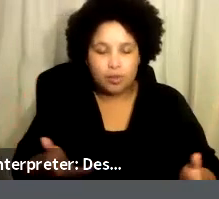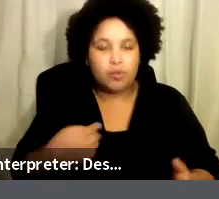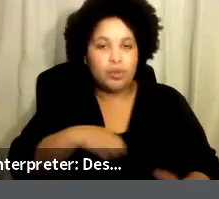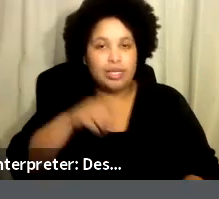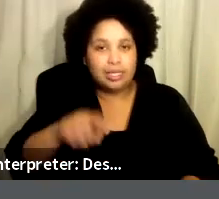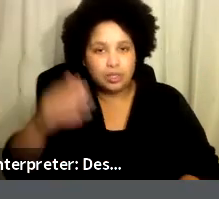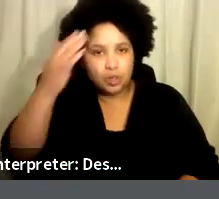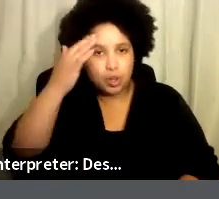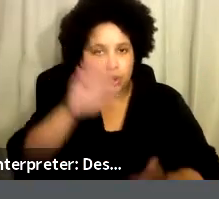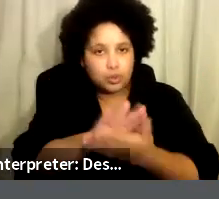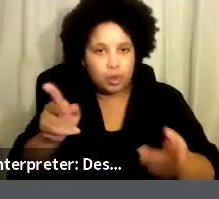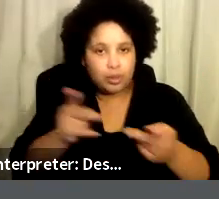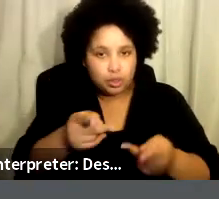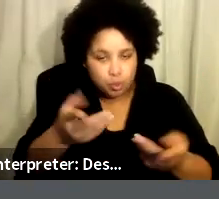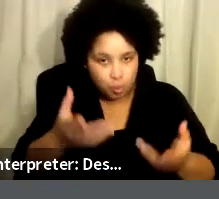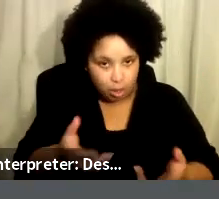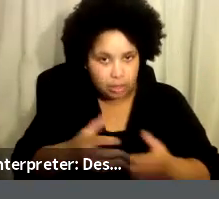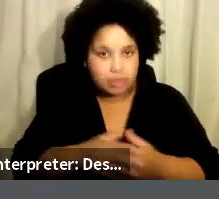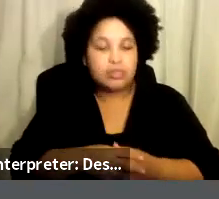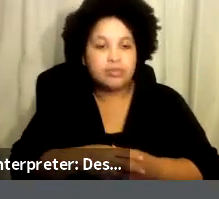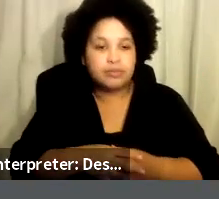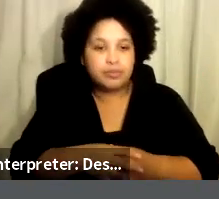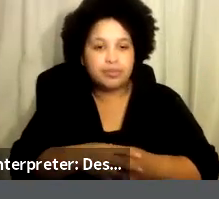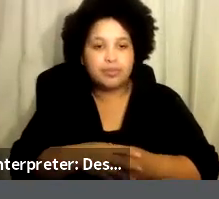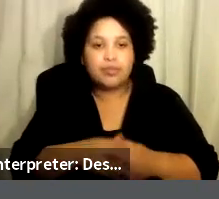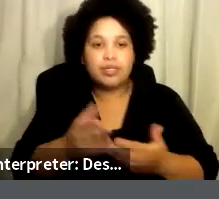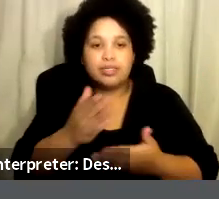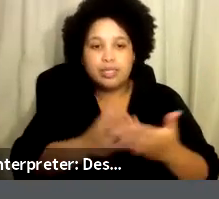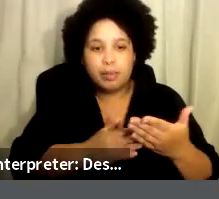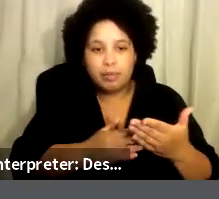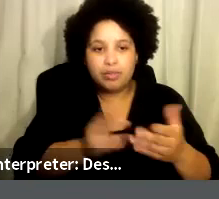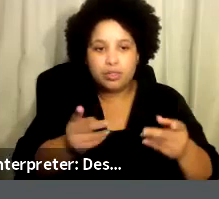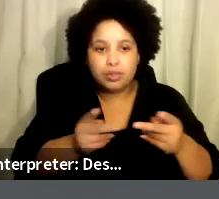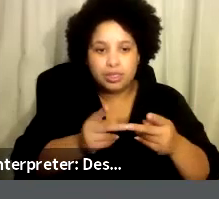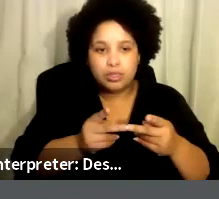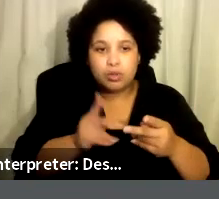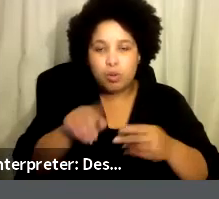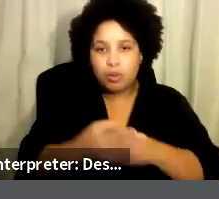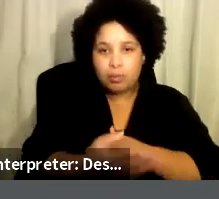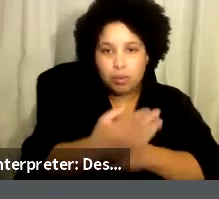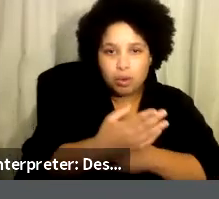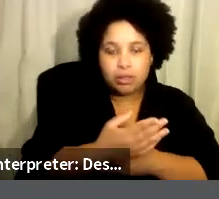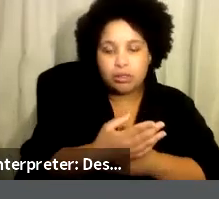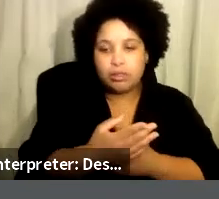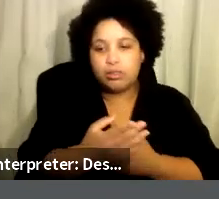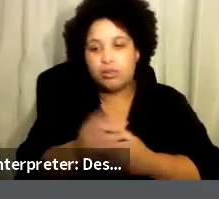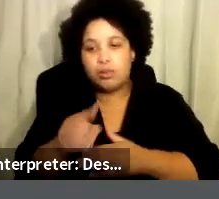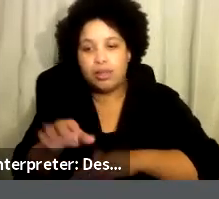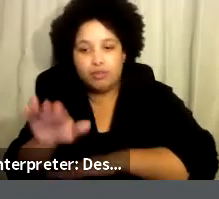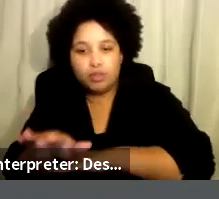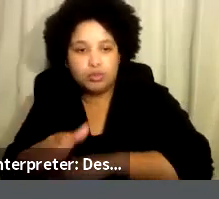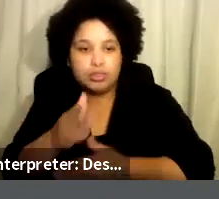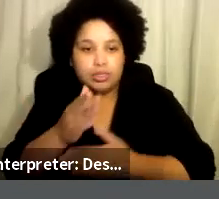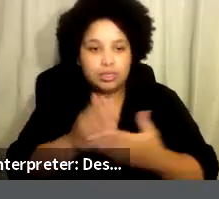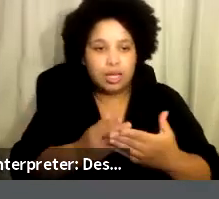know the school site that you want, because keep in mind that some of those sites are only morning and afternoon. Some of those sites